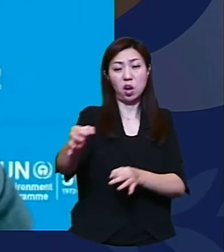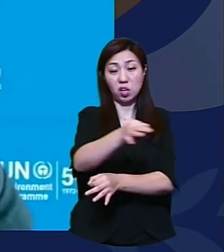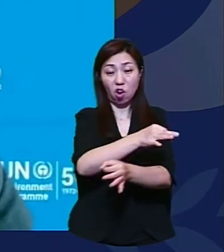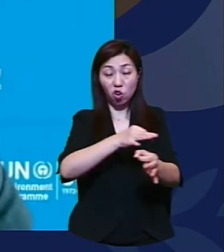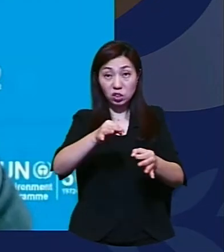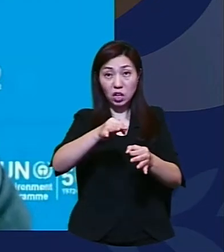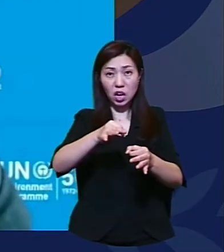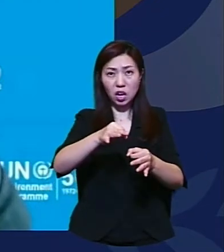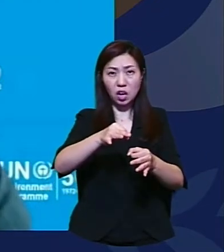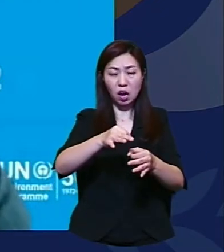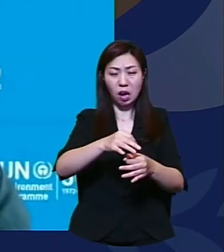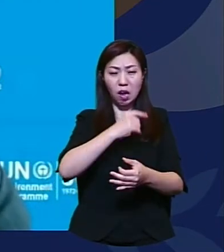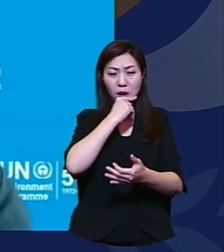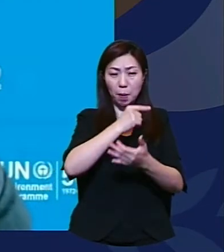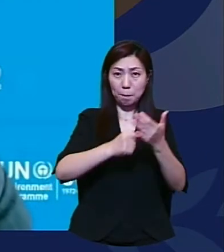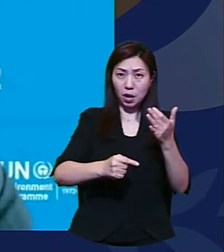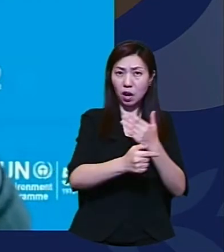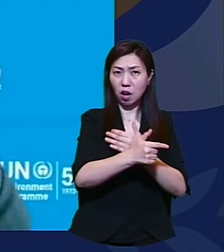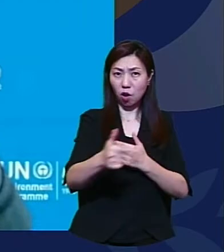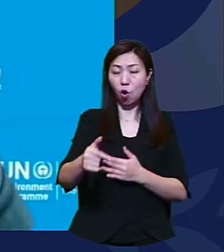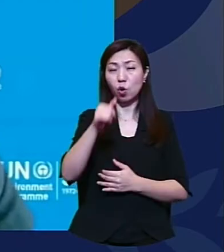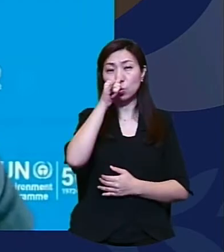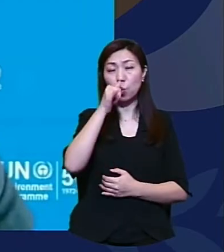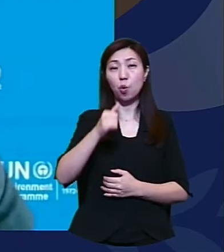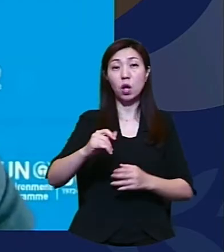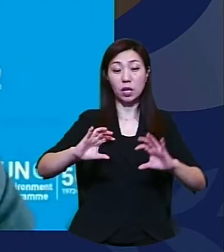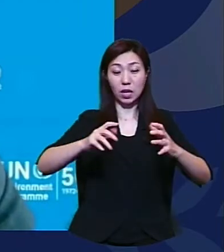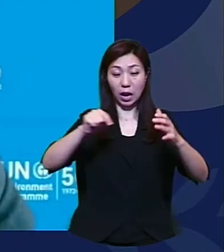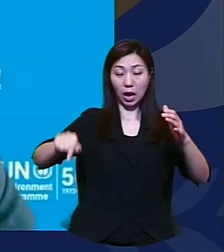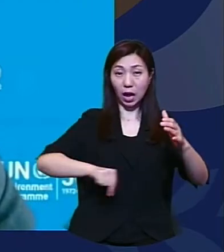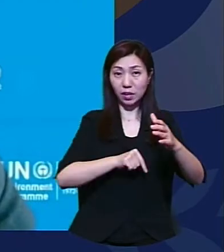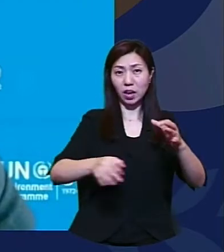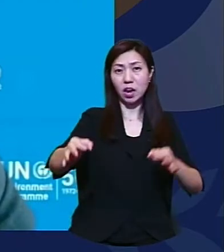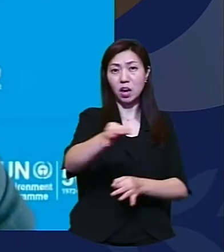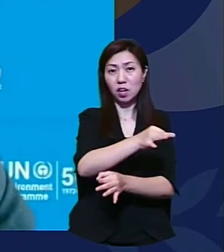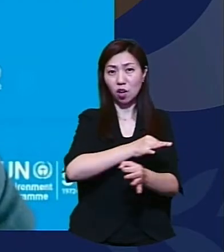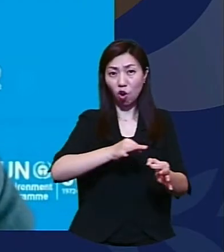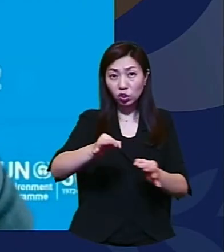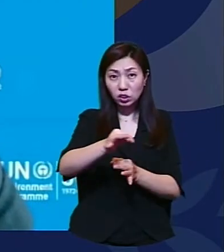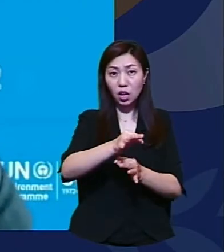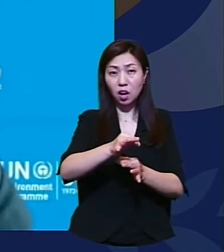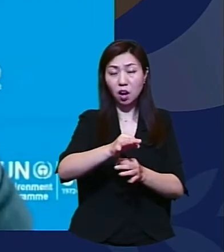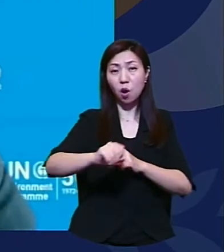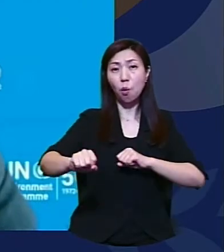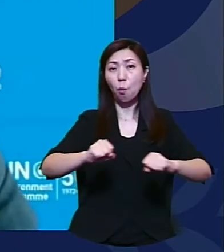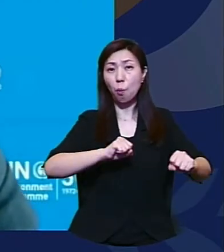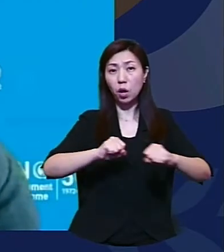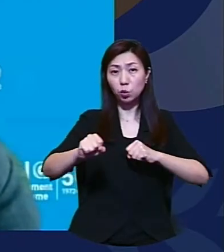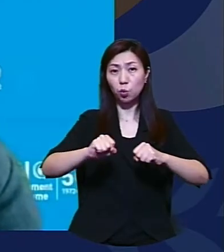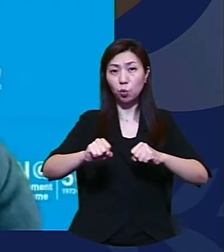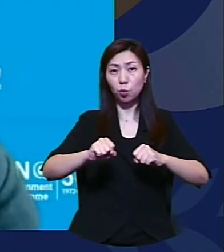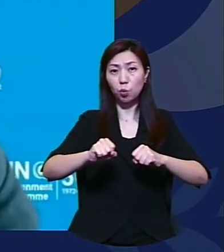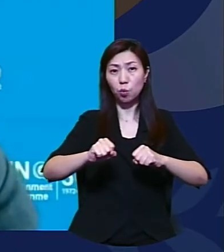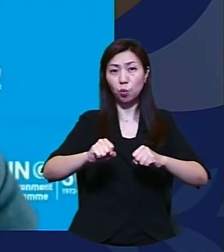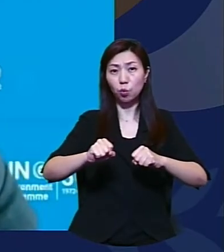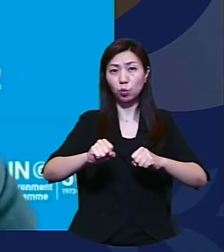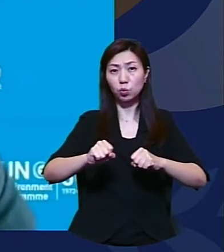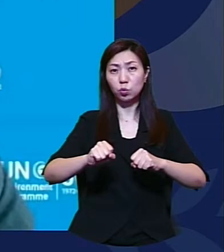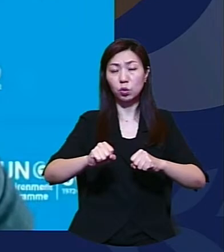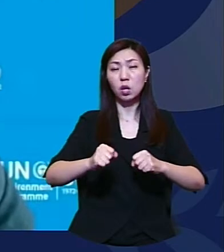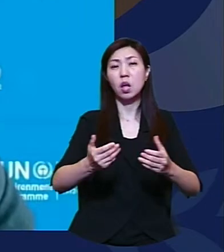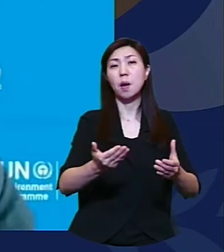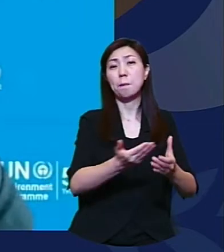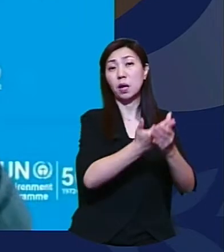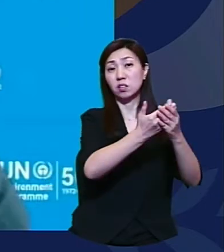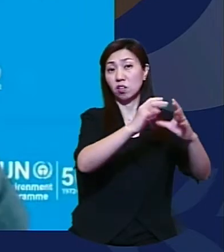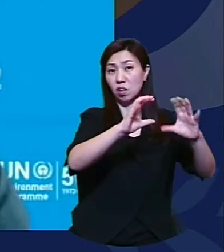the country that are facing and will continue to face developing countries. And yet you have, for